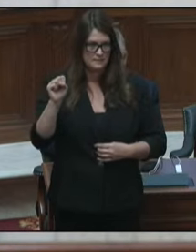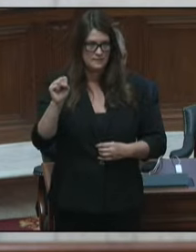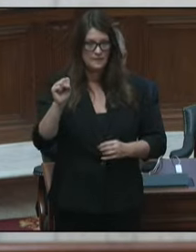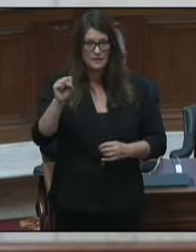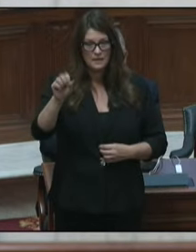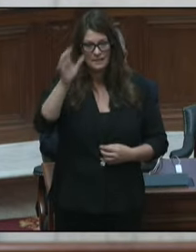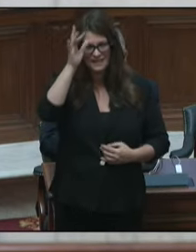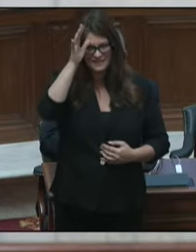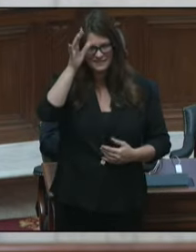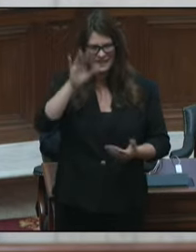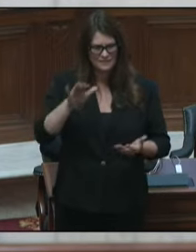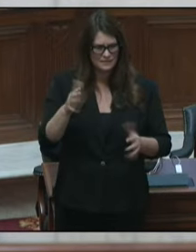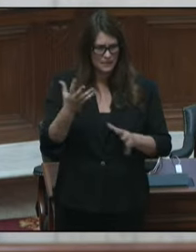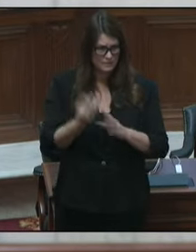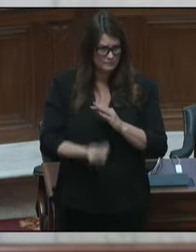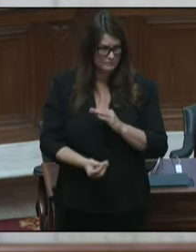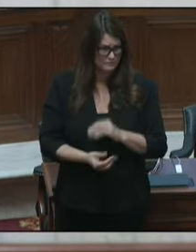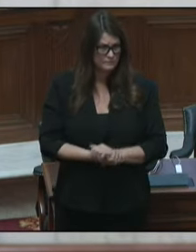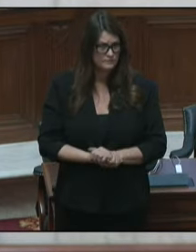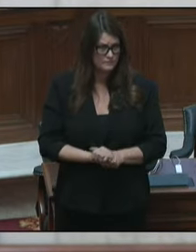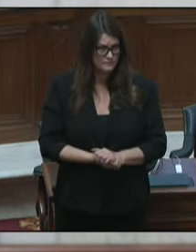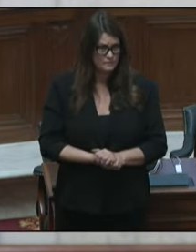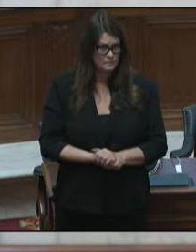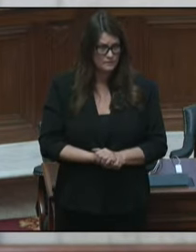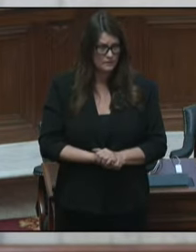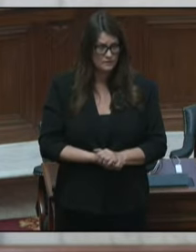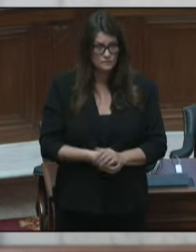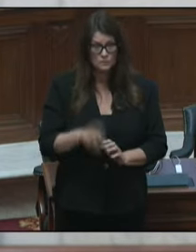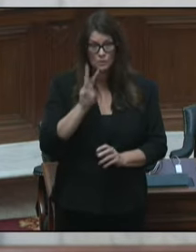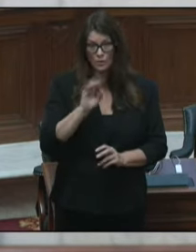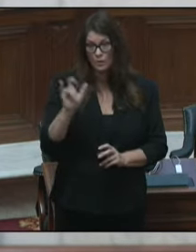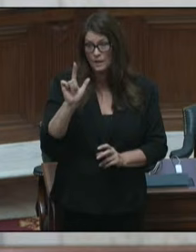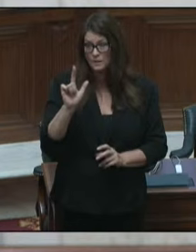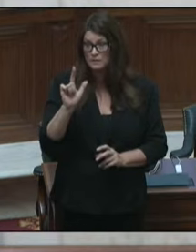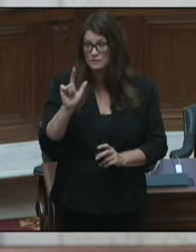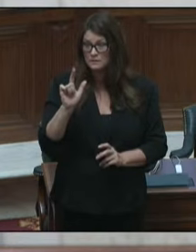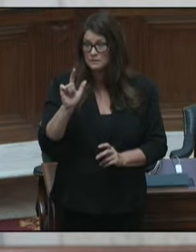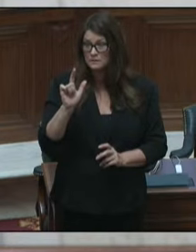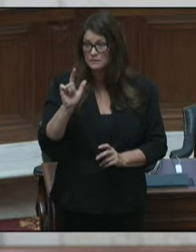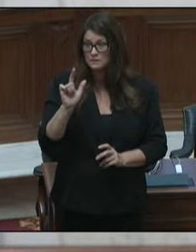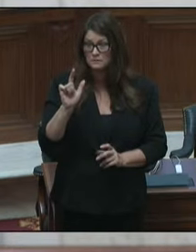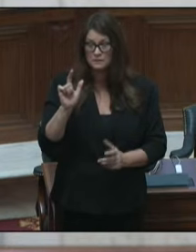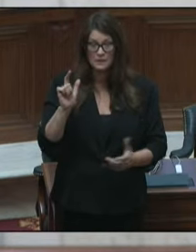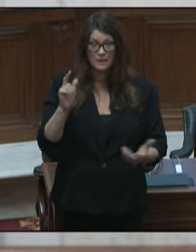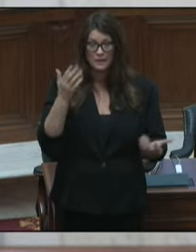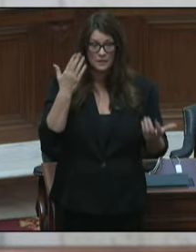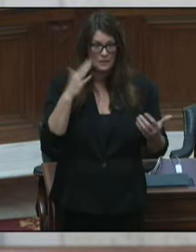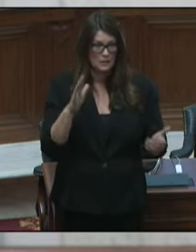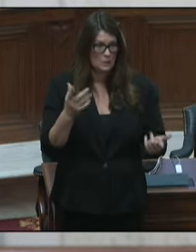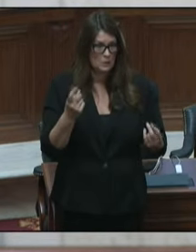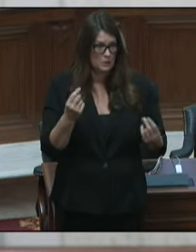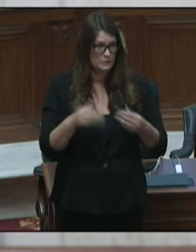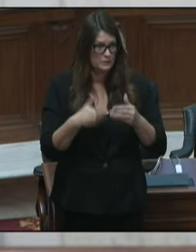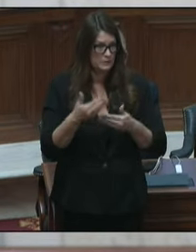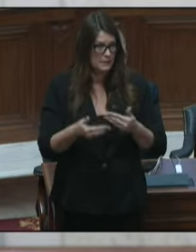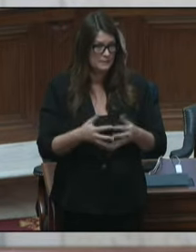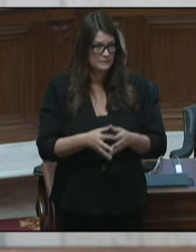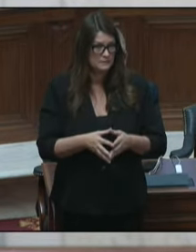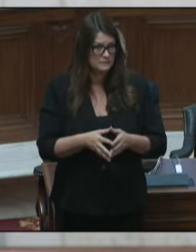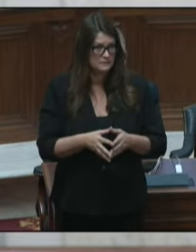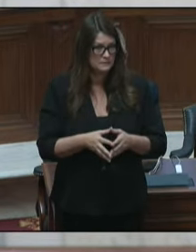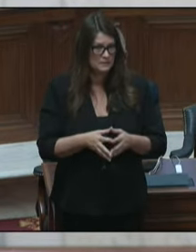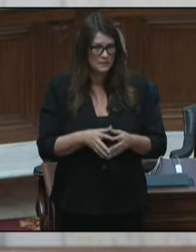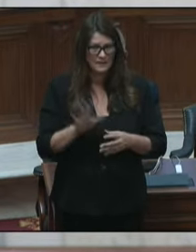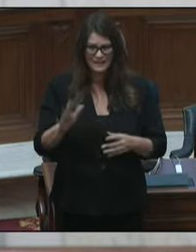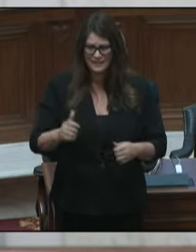His dad died, and Will probably didn't know where in the world to turn. And things